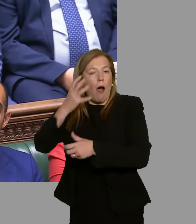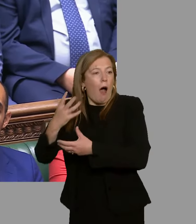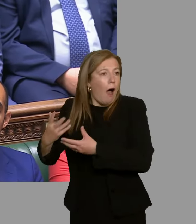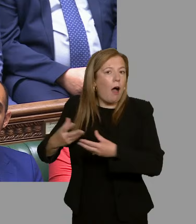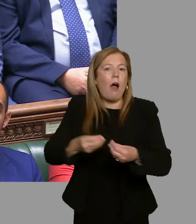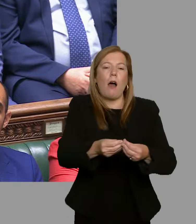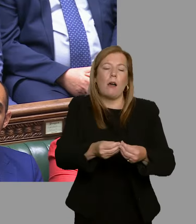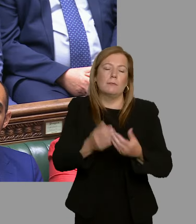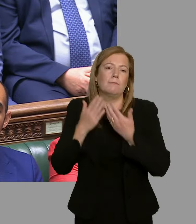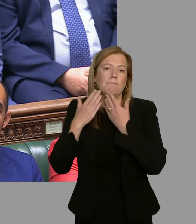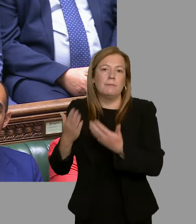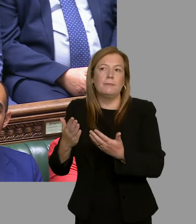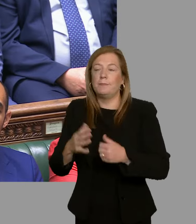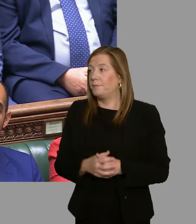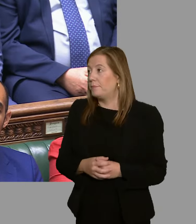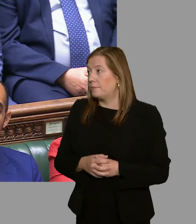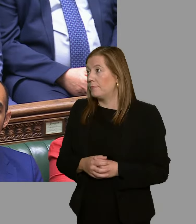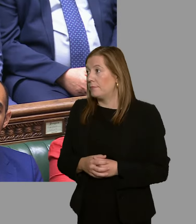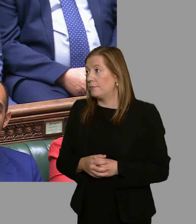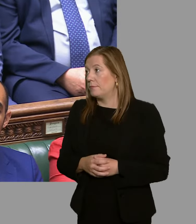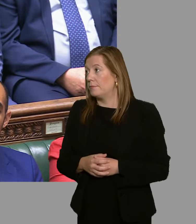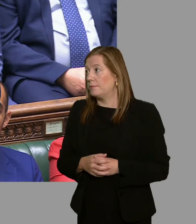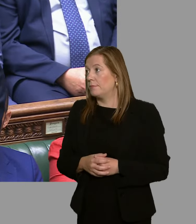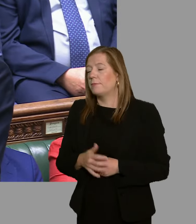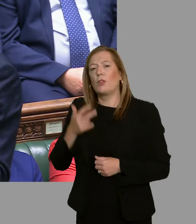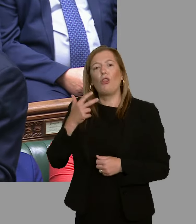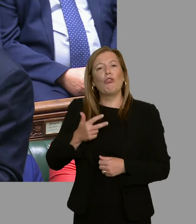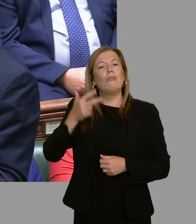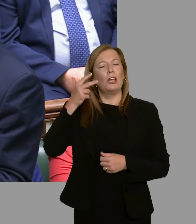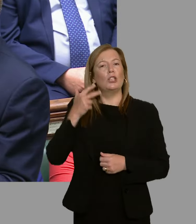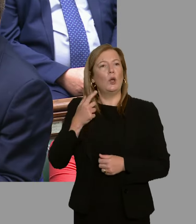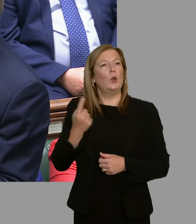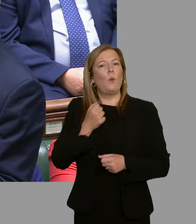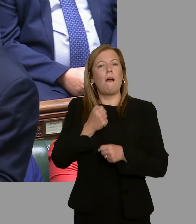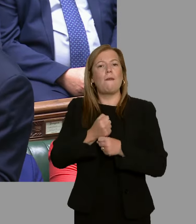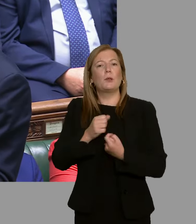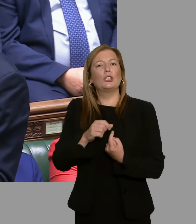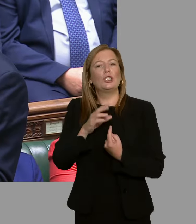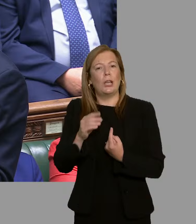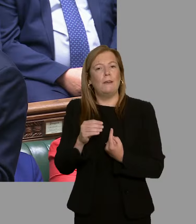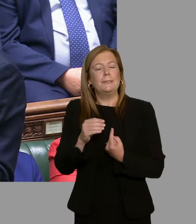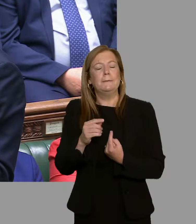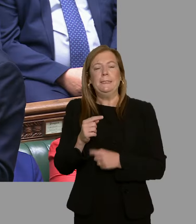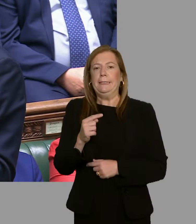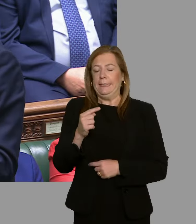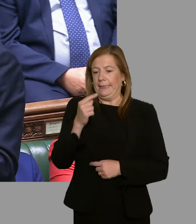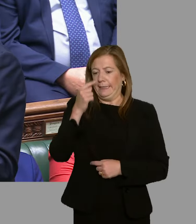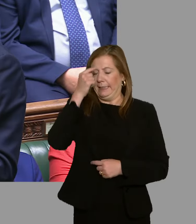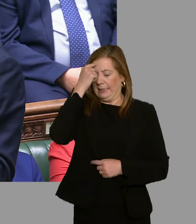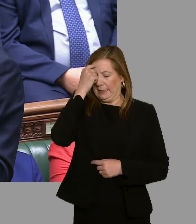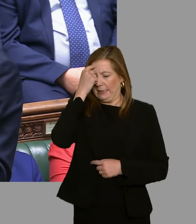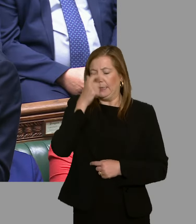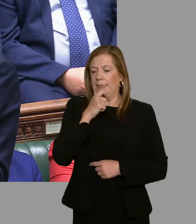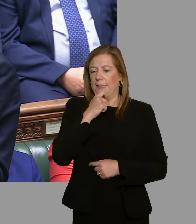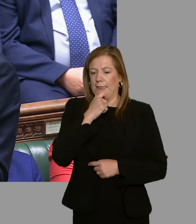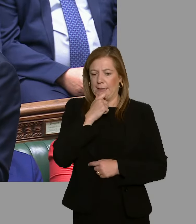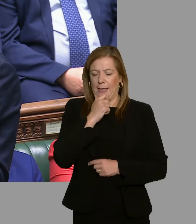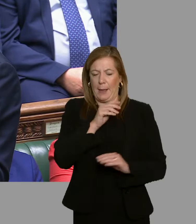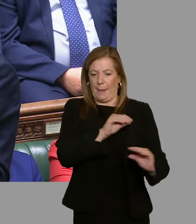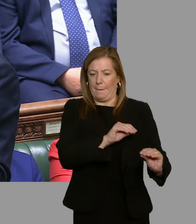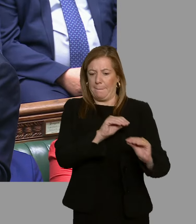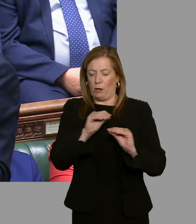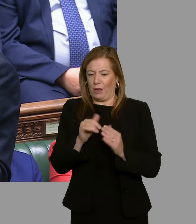previous government was faced with a choice. Their own Migration Advisory Committee told ministers that recruiting